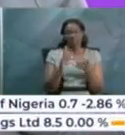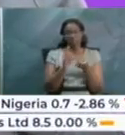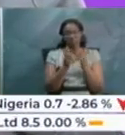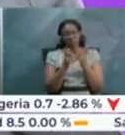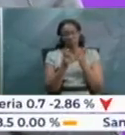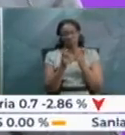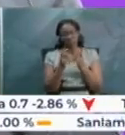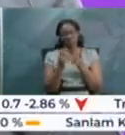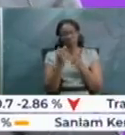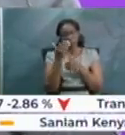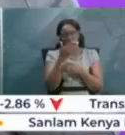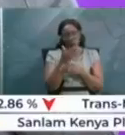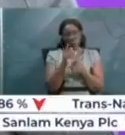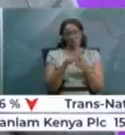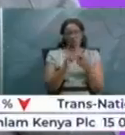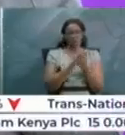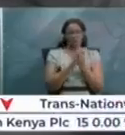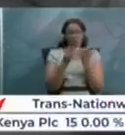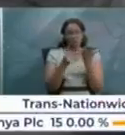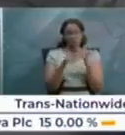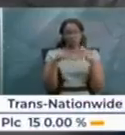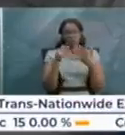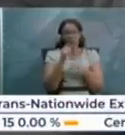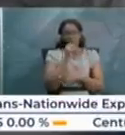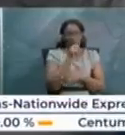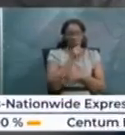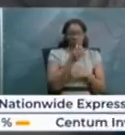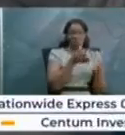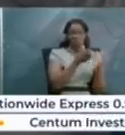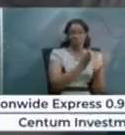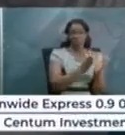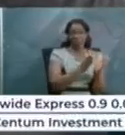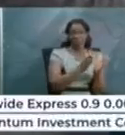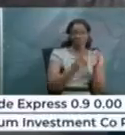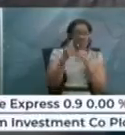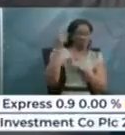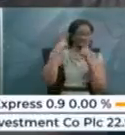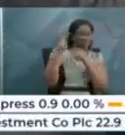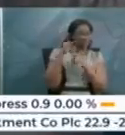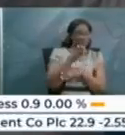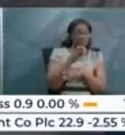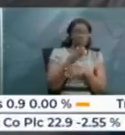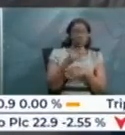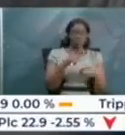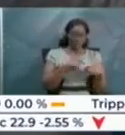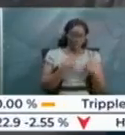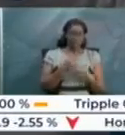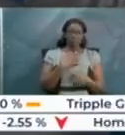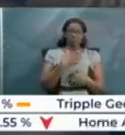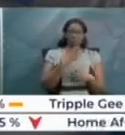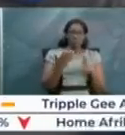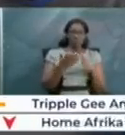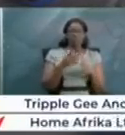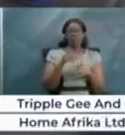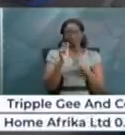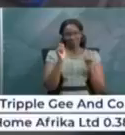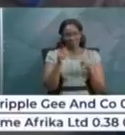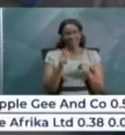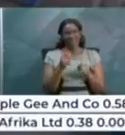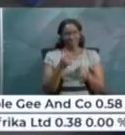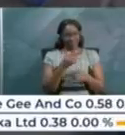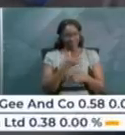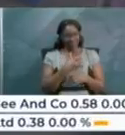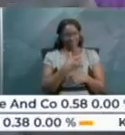interface, either to digital or analog clock, which I like. You can measure your heart rate. You can measure, if you want to train and you want to set